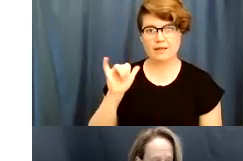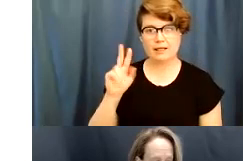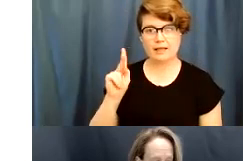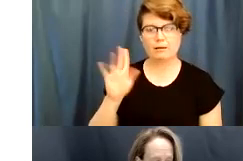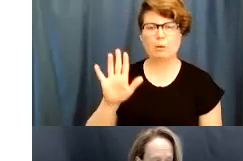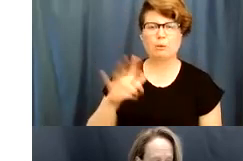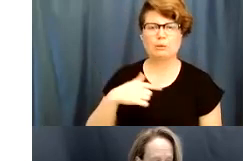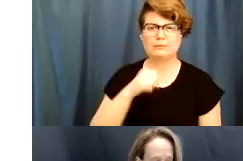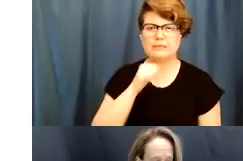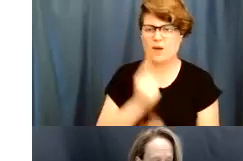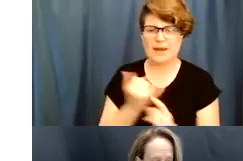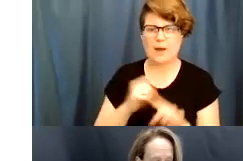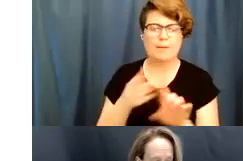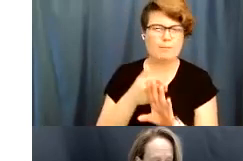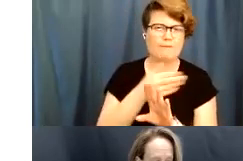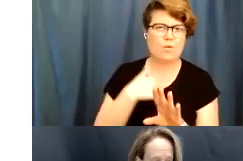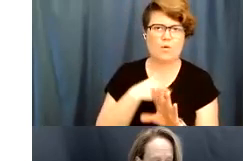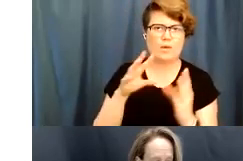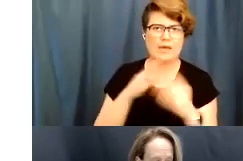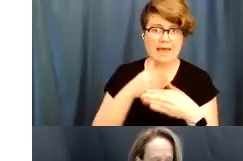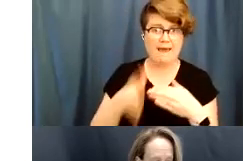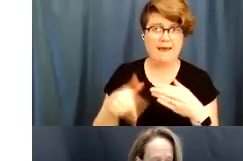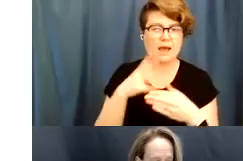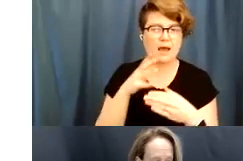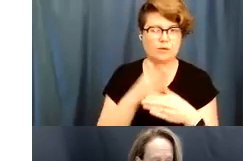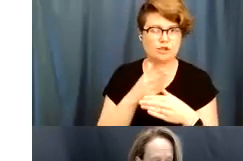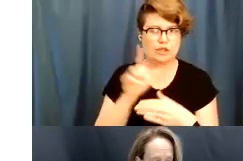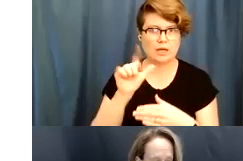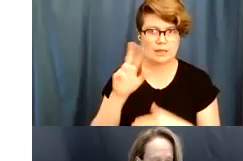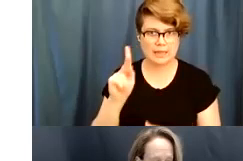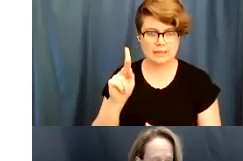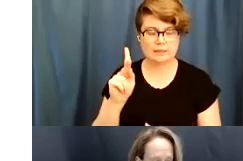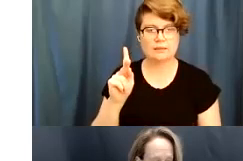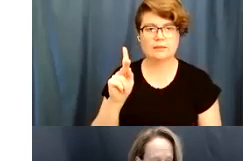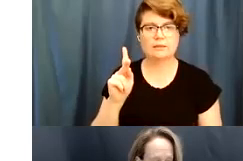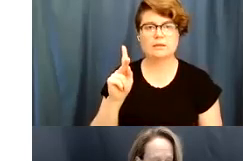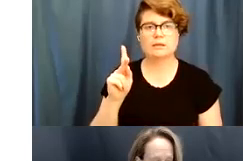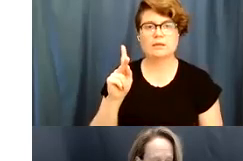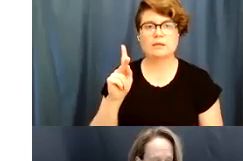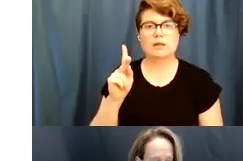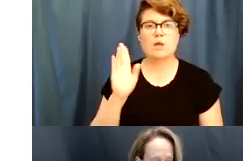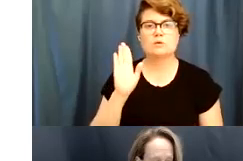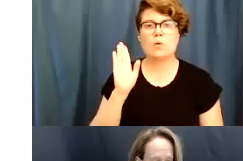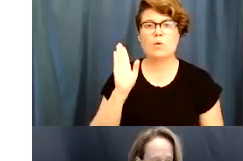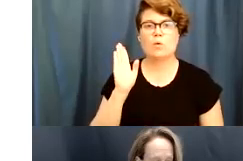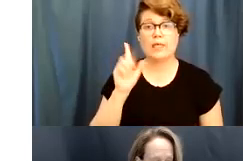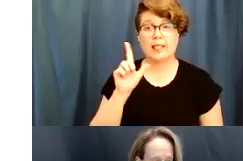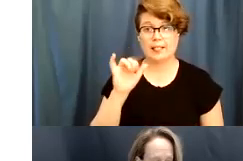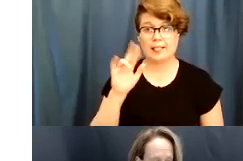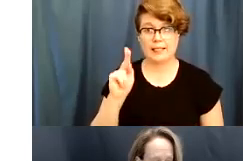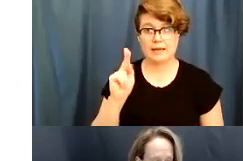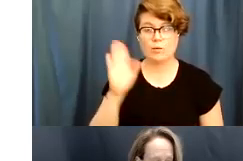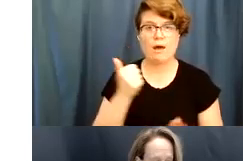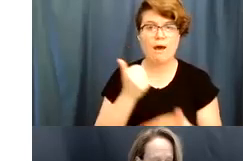I will put it before we end the webinar. I have a link that will also help